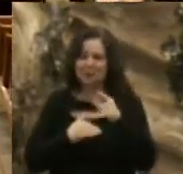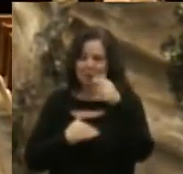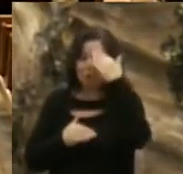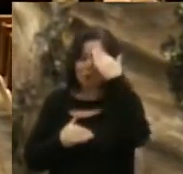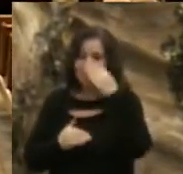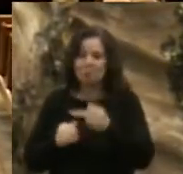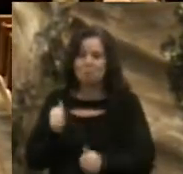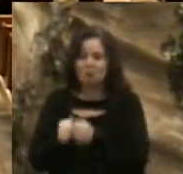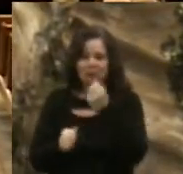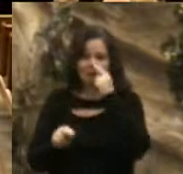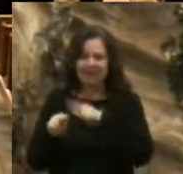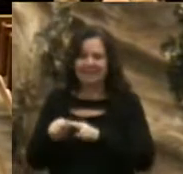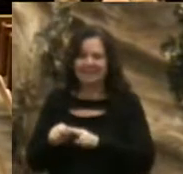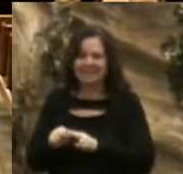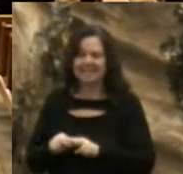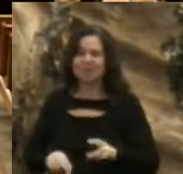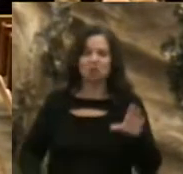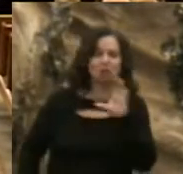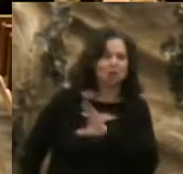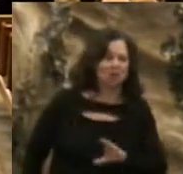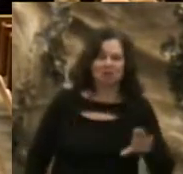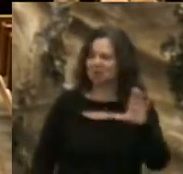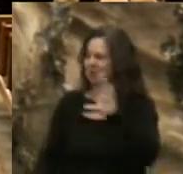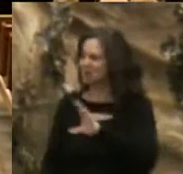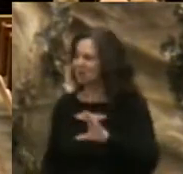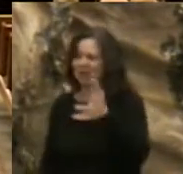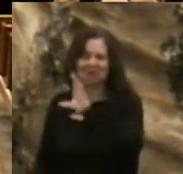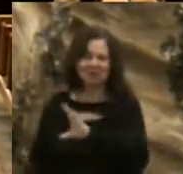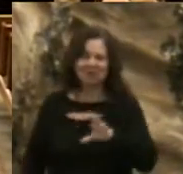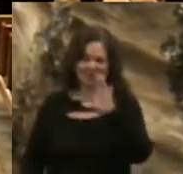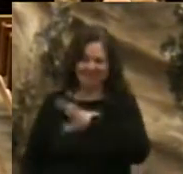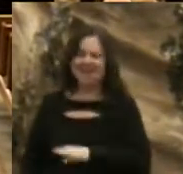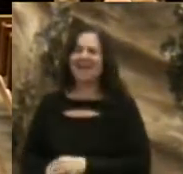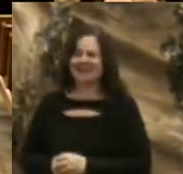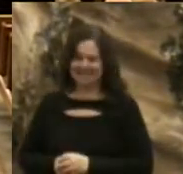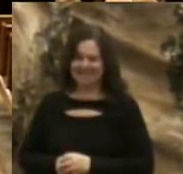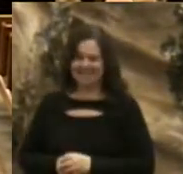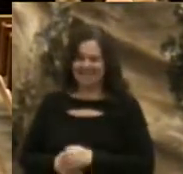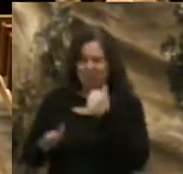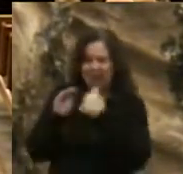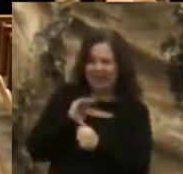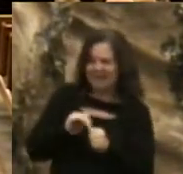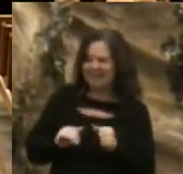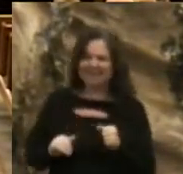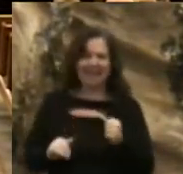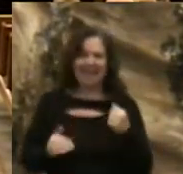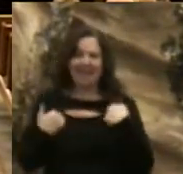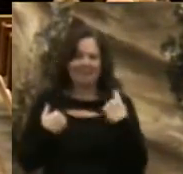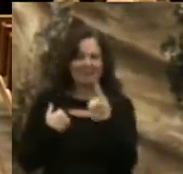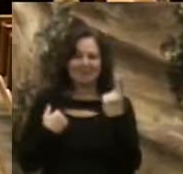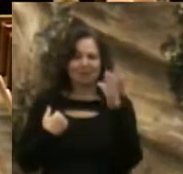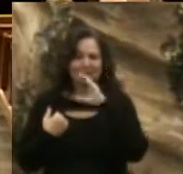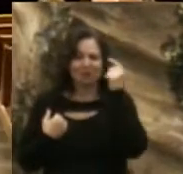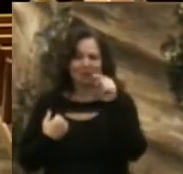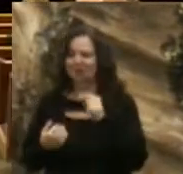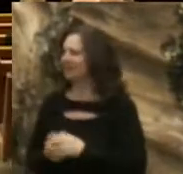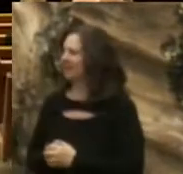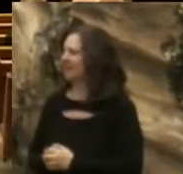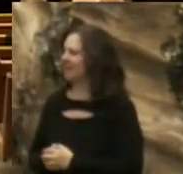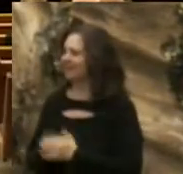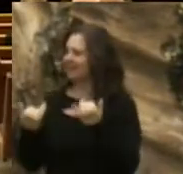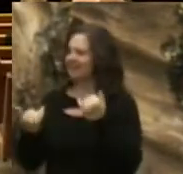Finding, isn't it? To be found and to find a person. That's the most fun of the game, isn't it? And this